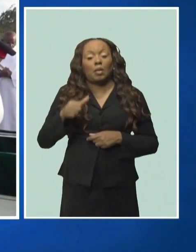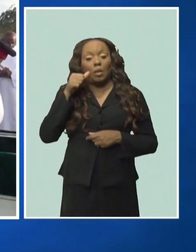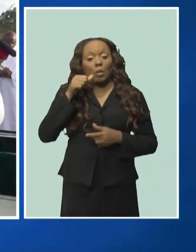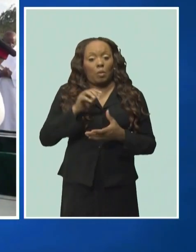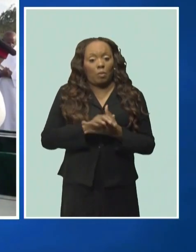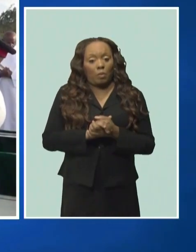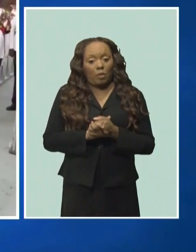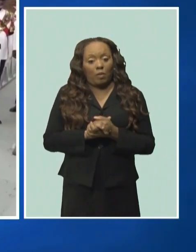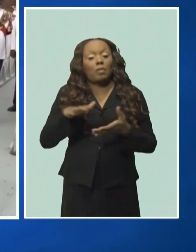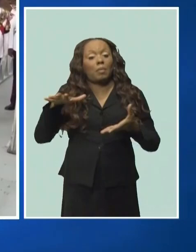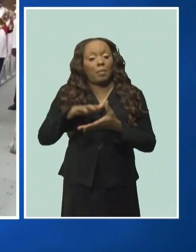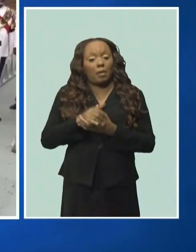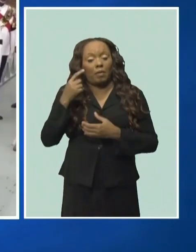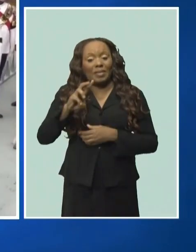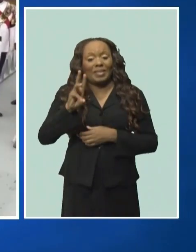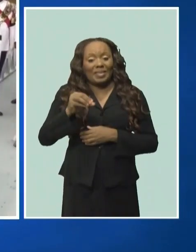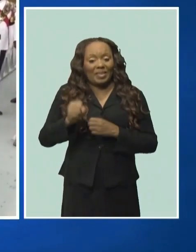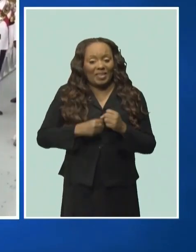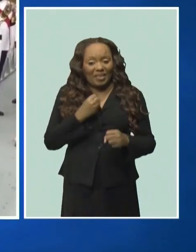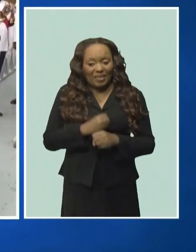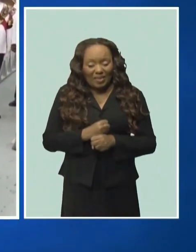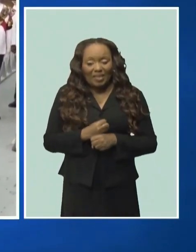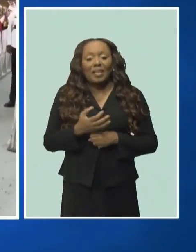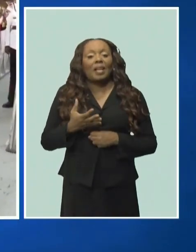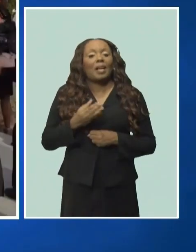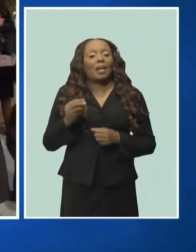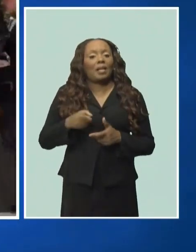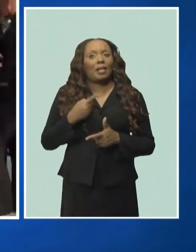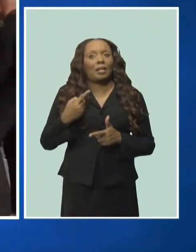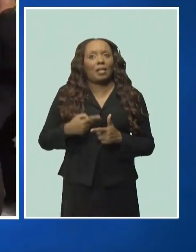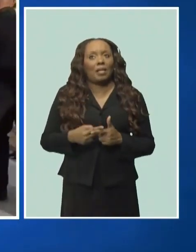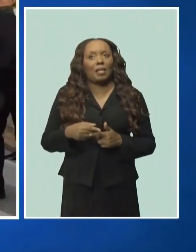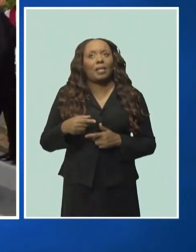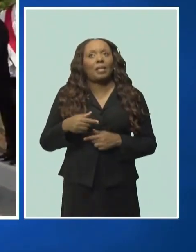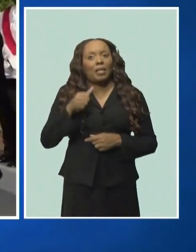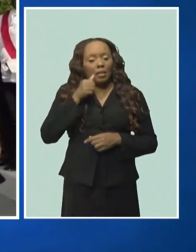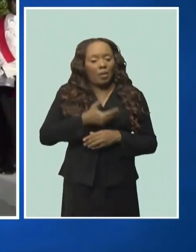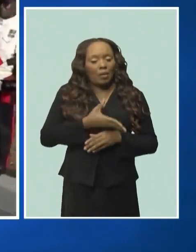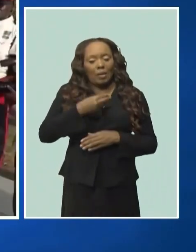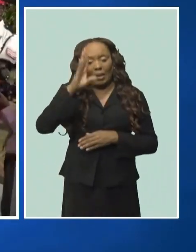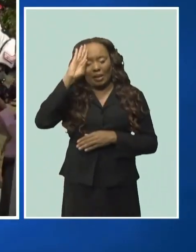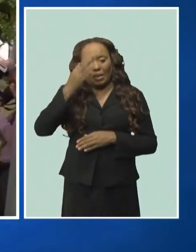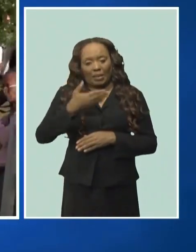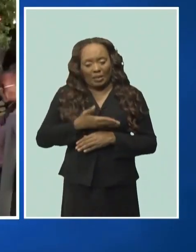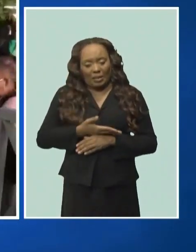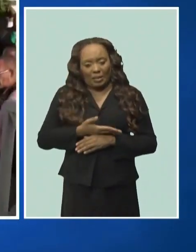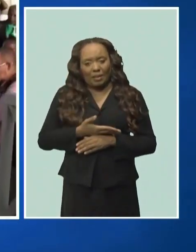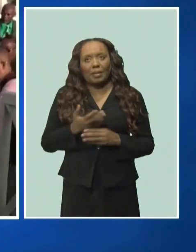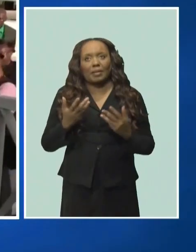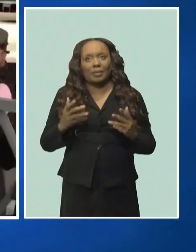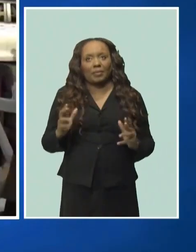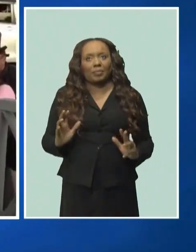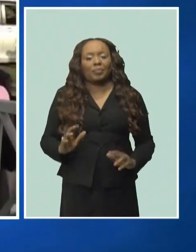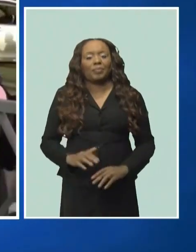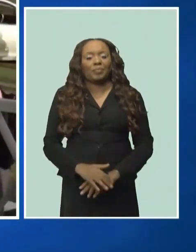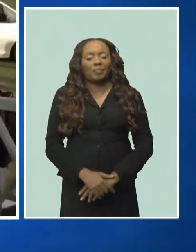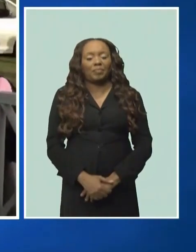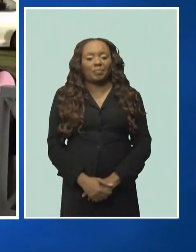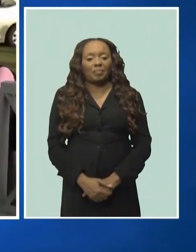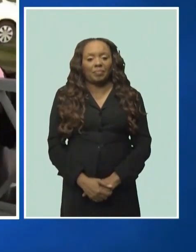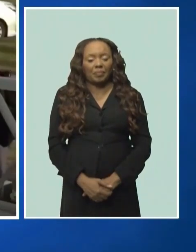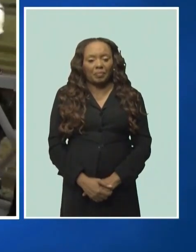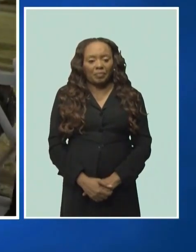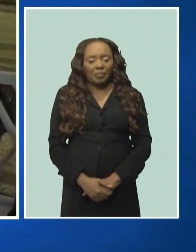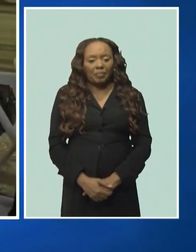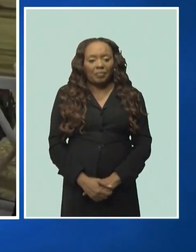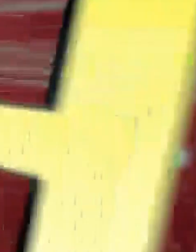years, Anne, children Tricia, Winslow, and Ivor. Joshua Hinkson, CBC